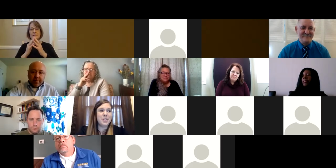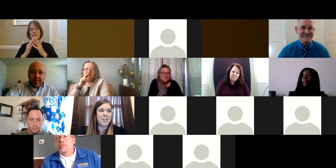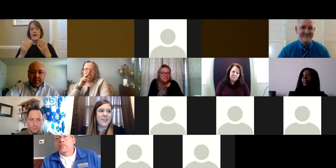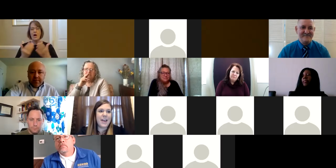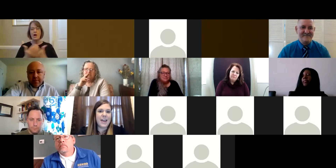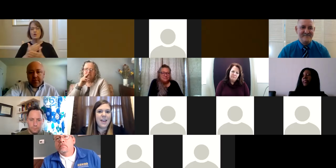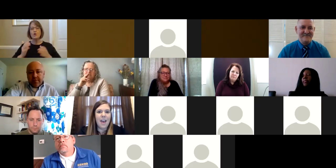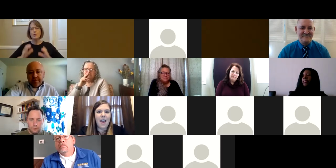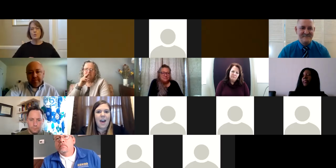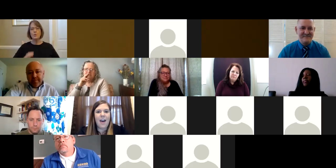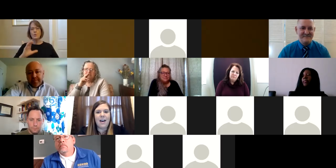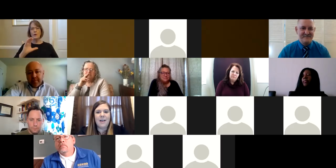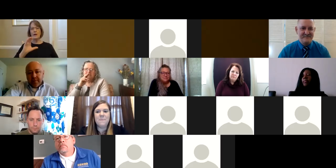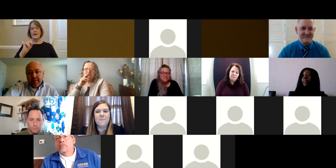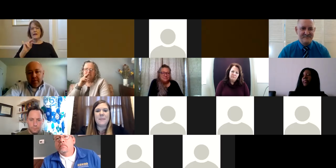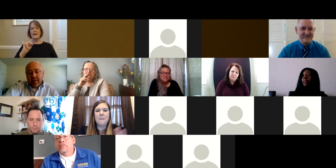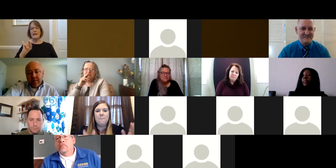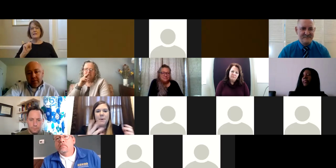consumer survey.